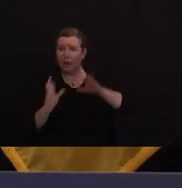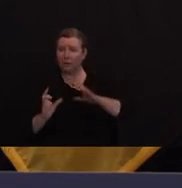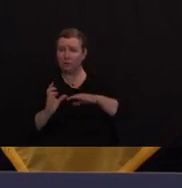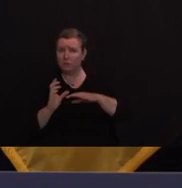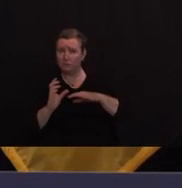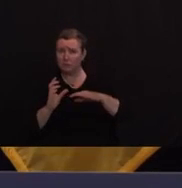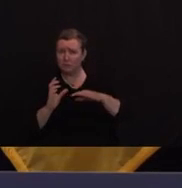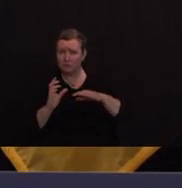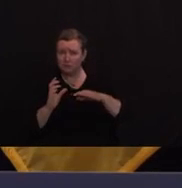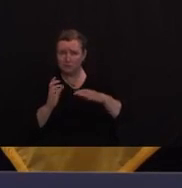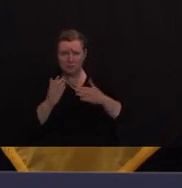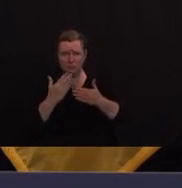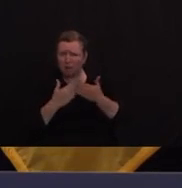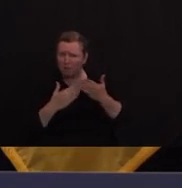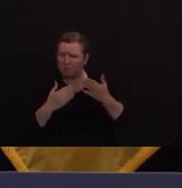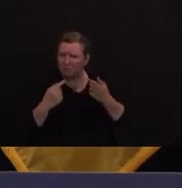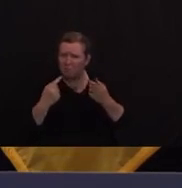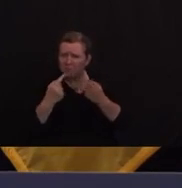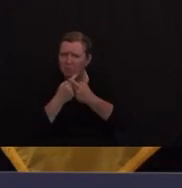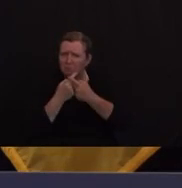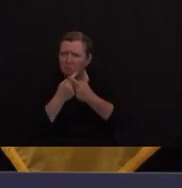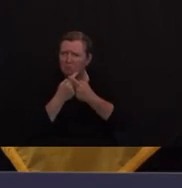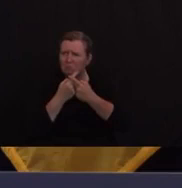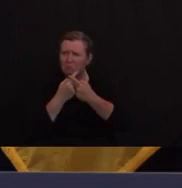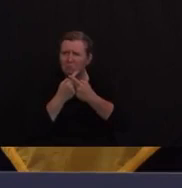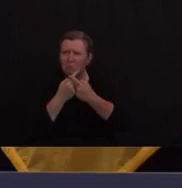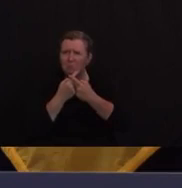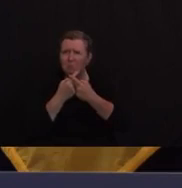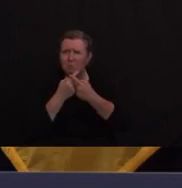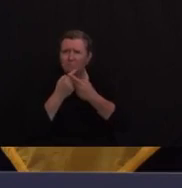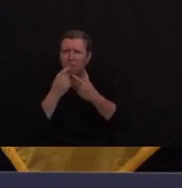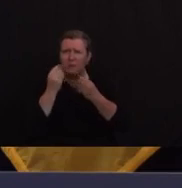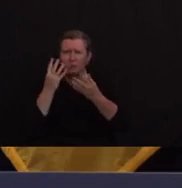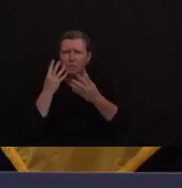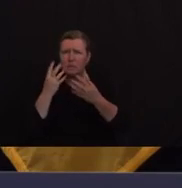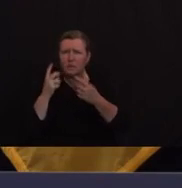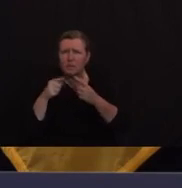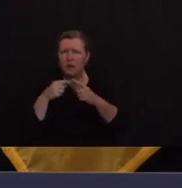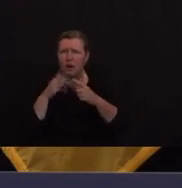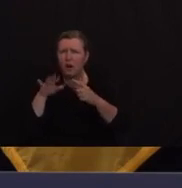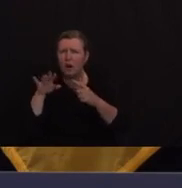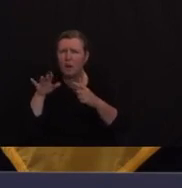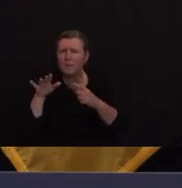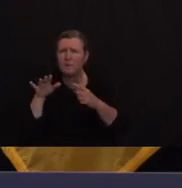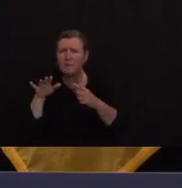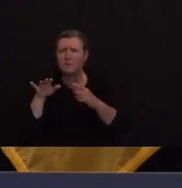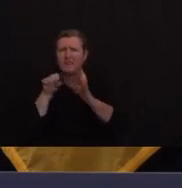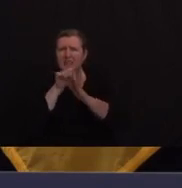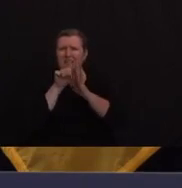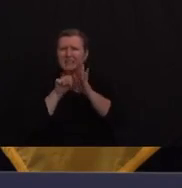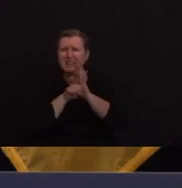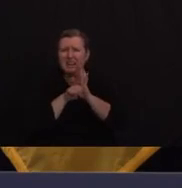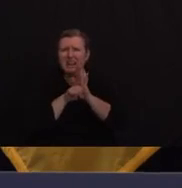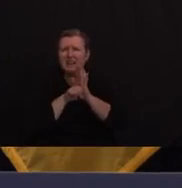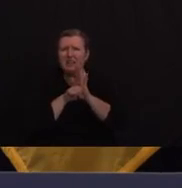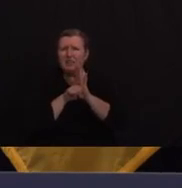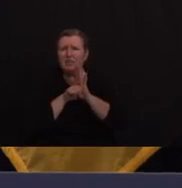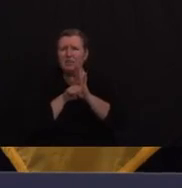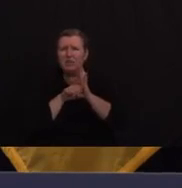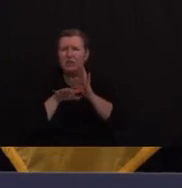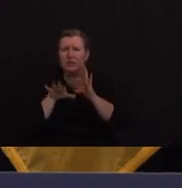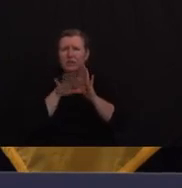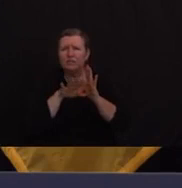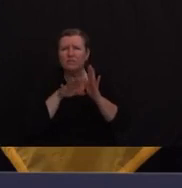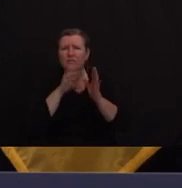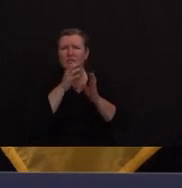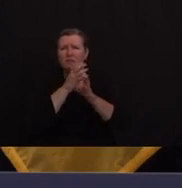published. Are all 30-something statewide zones eligible for the sort of the boomerang